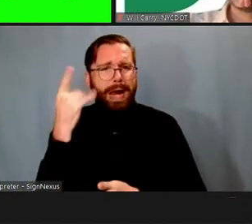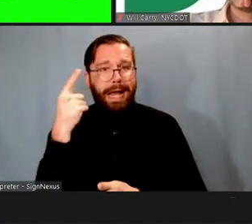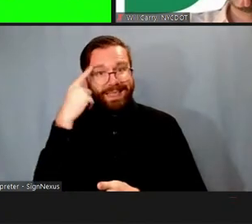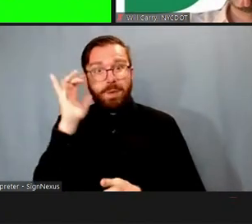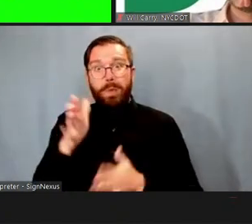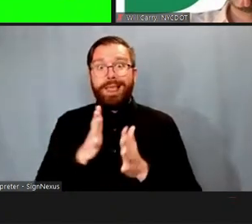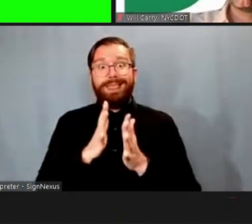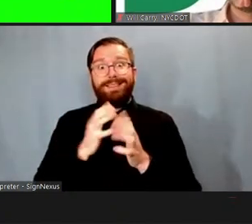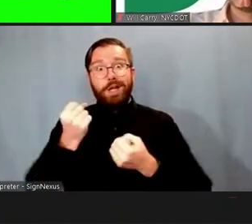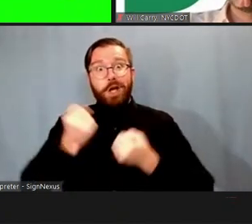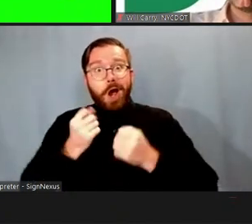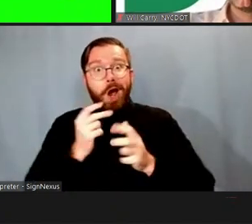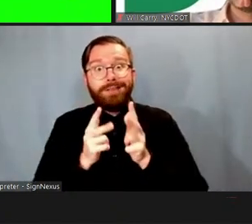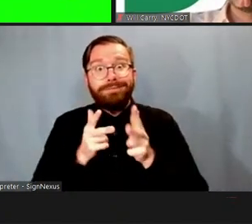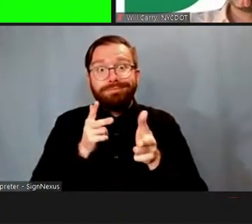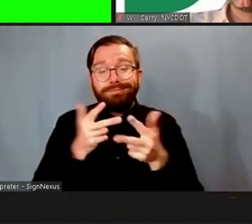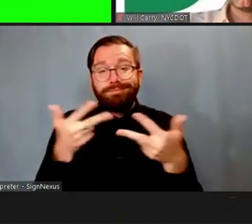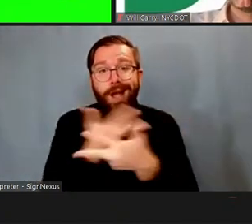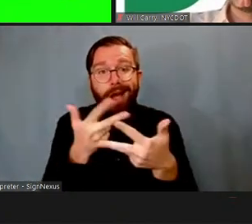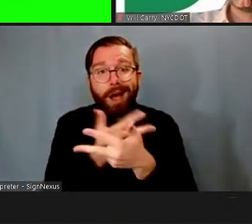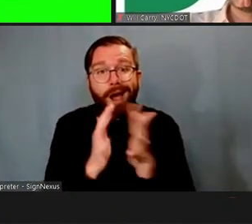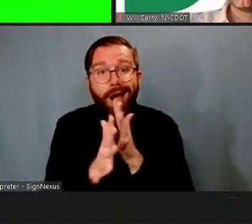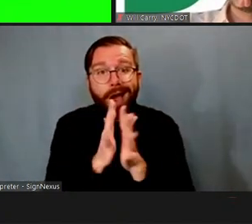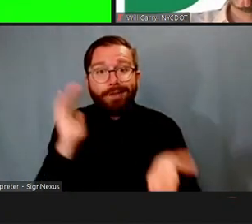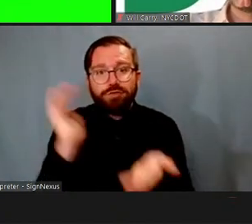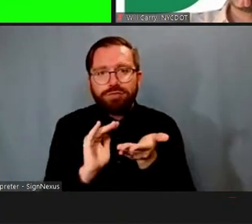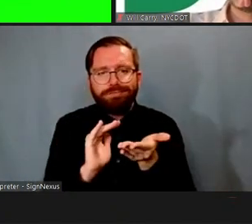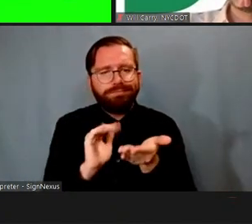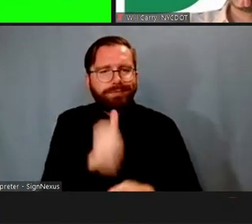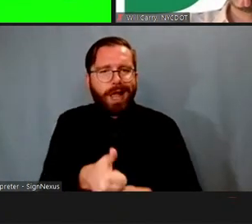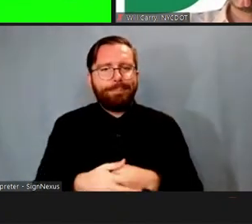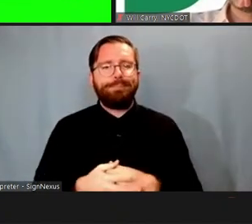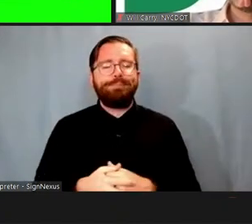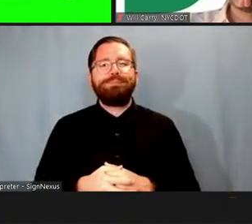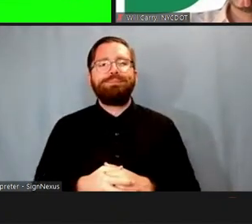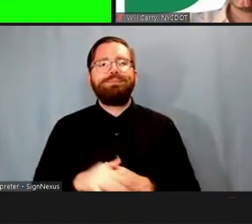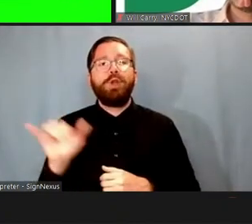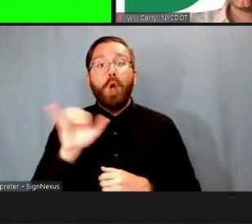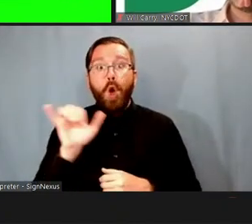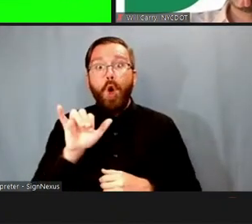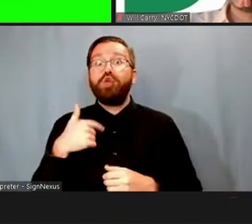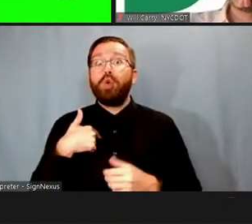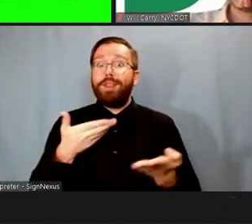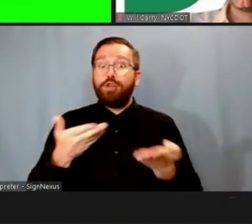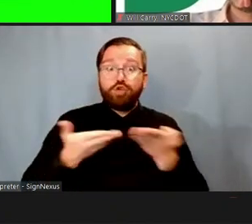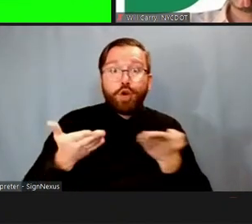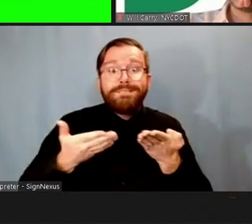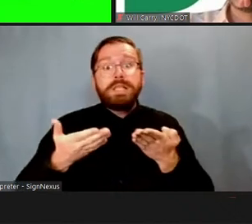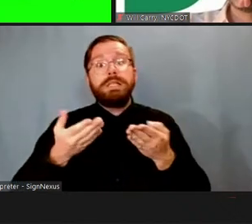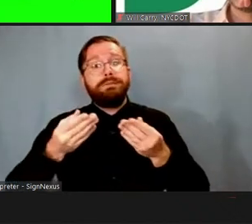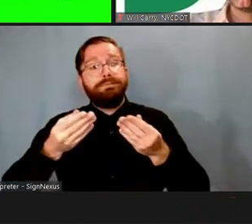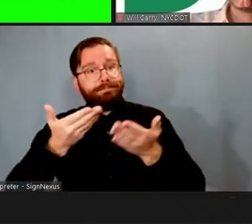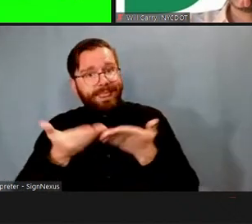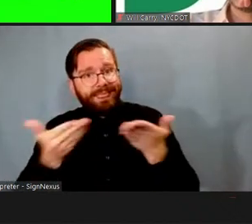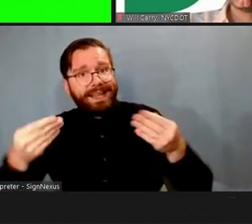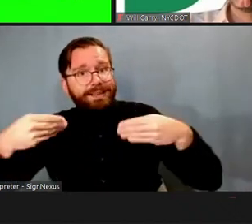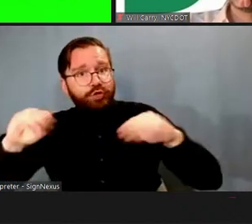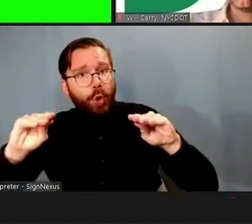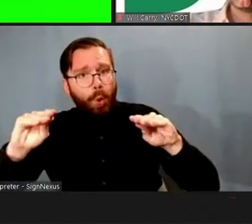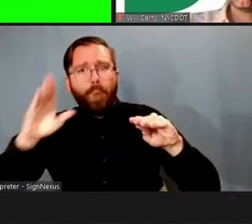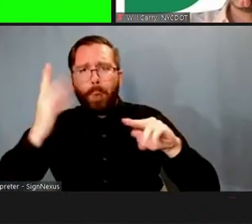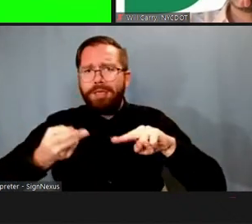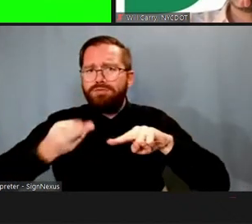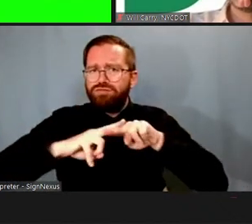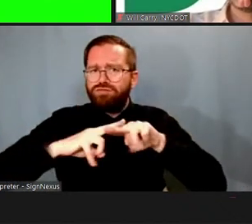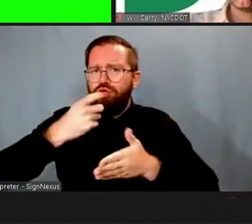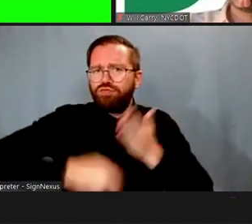road additionally will increase the cost of services and goods that are being provided for the residents that you're so desperately attending to